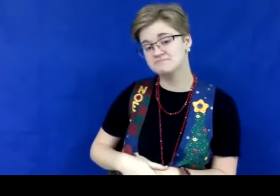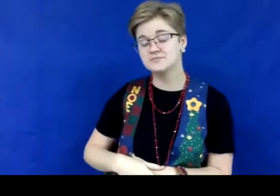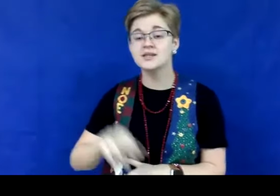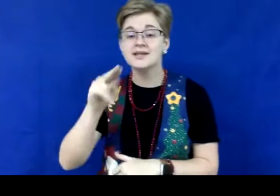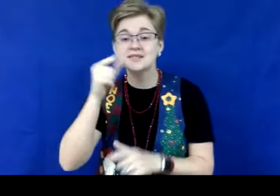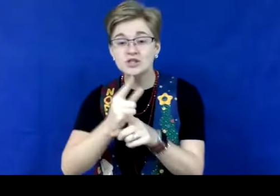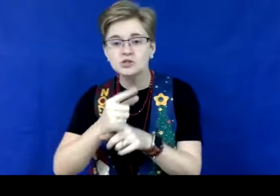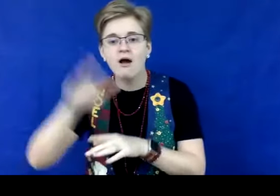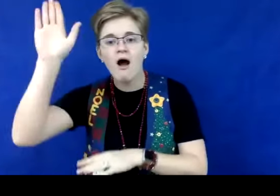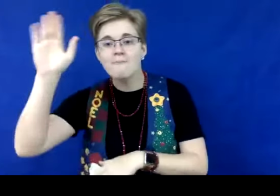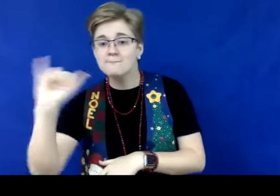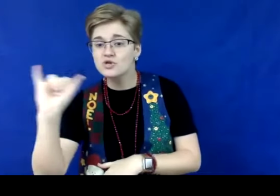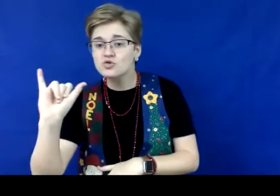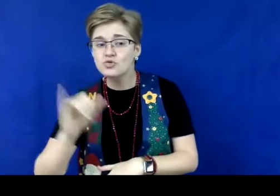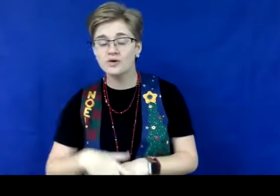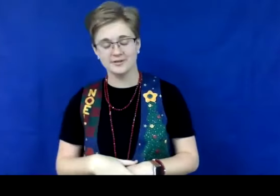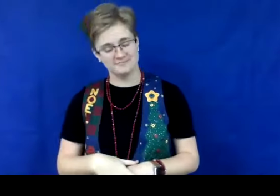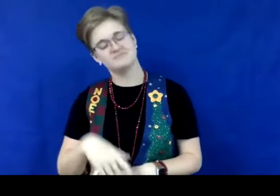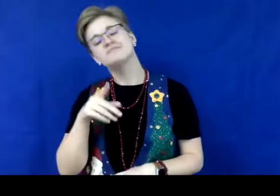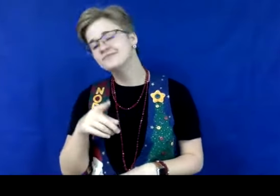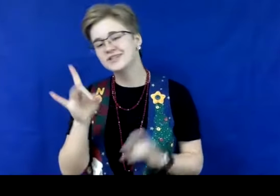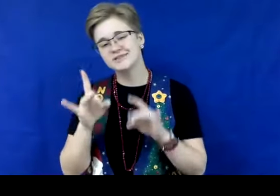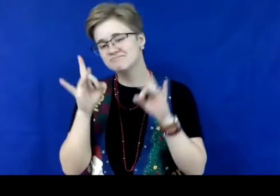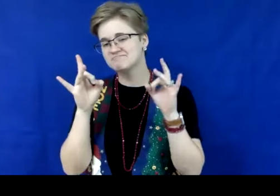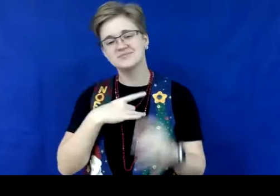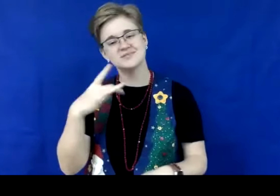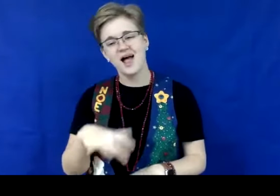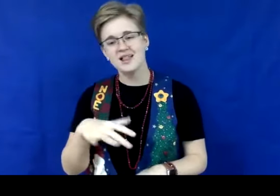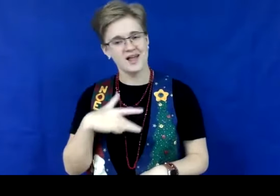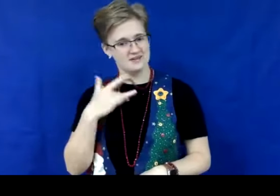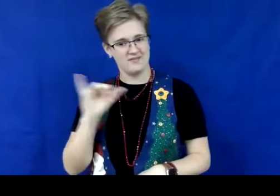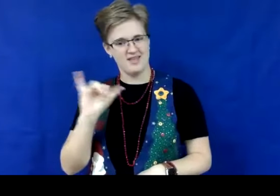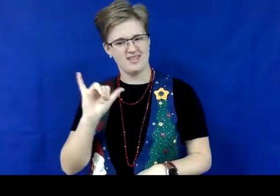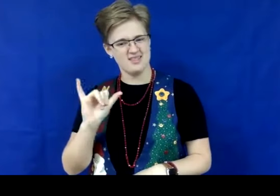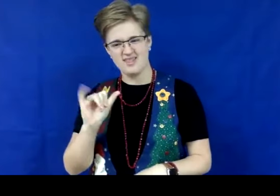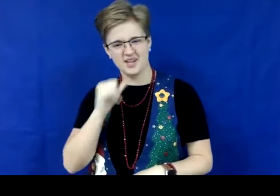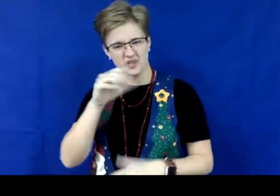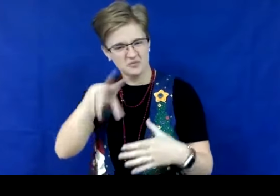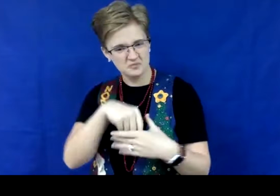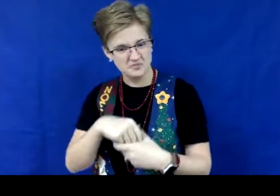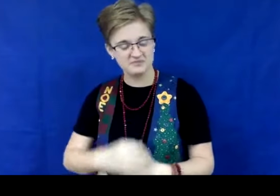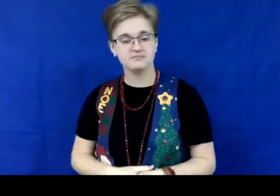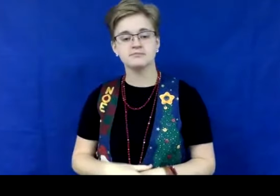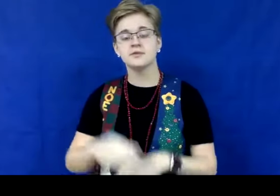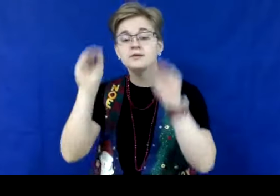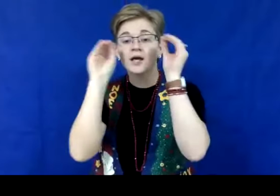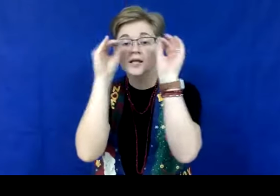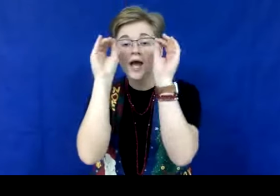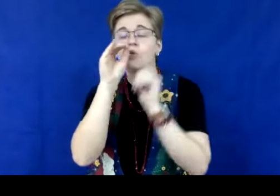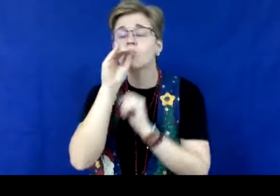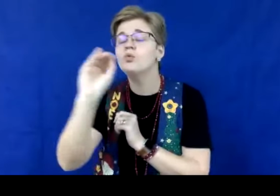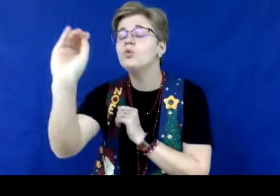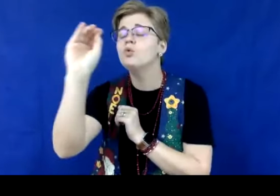I," Nina says. Nina hates to be left out. An owl hoots deep in the